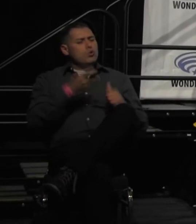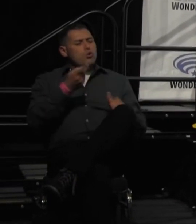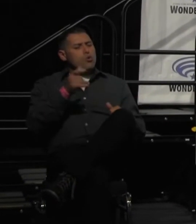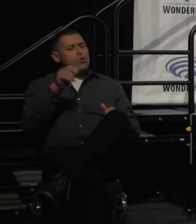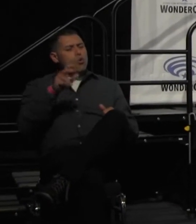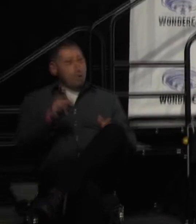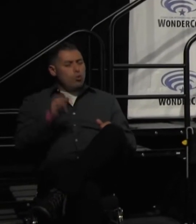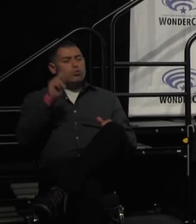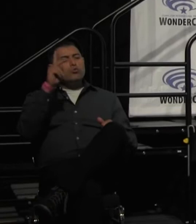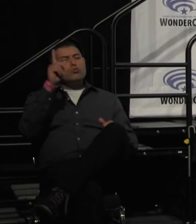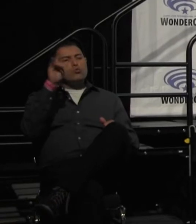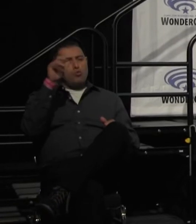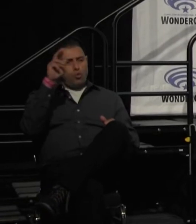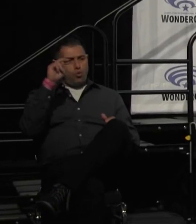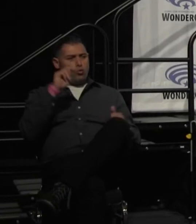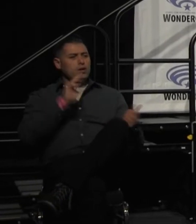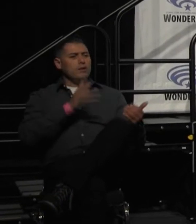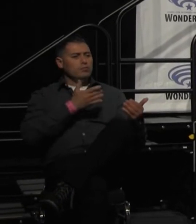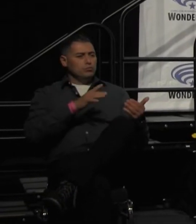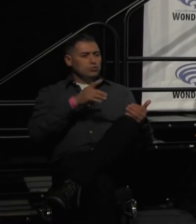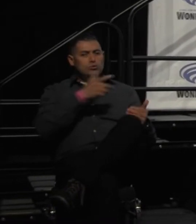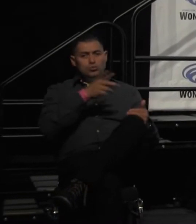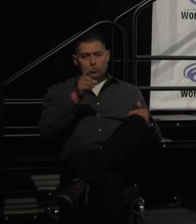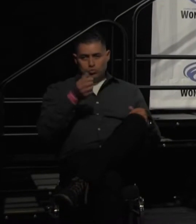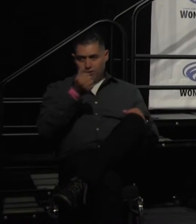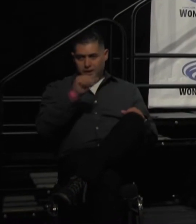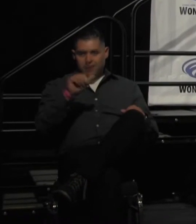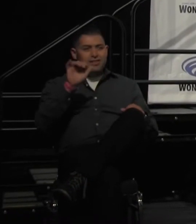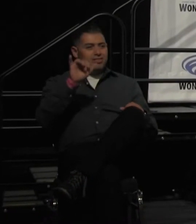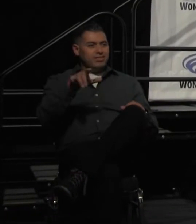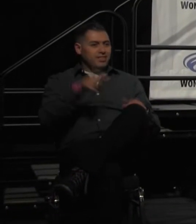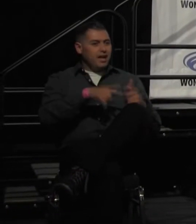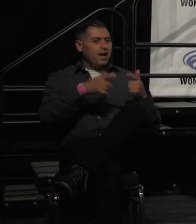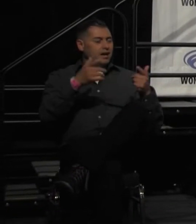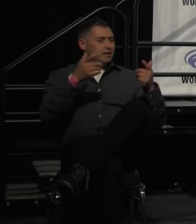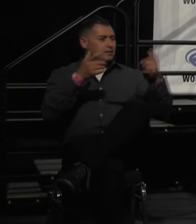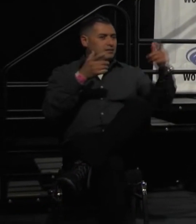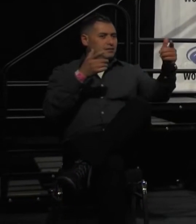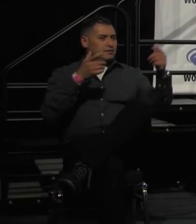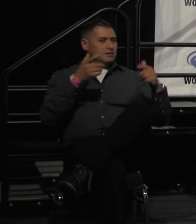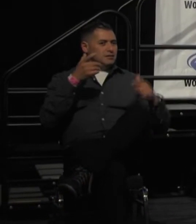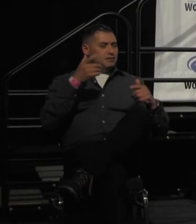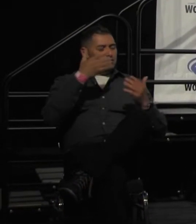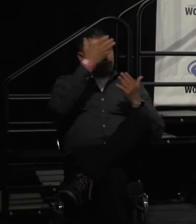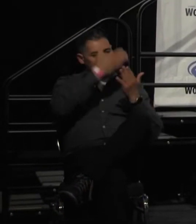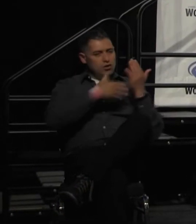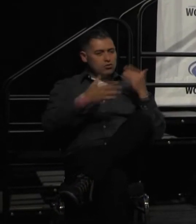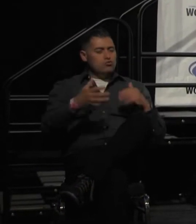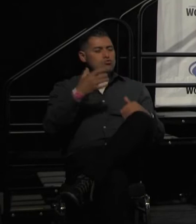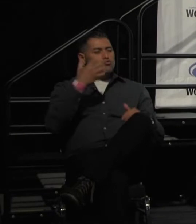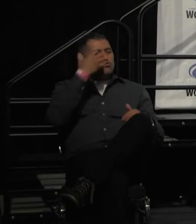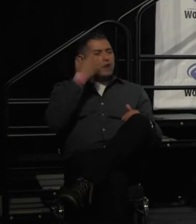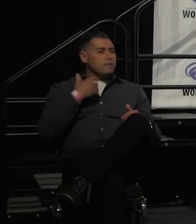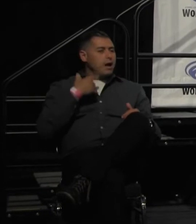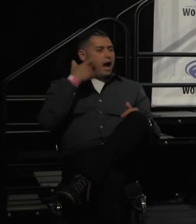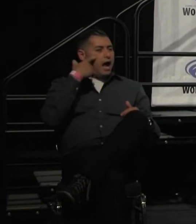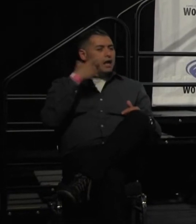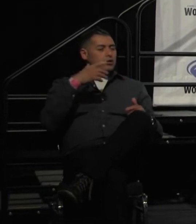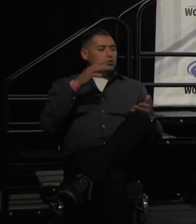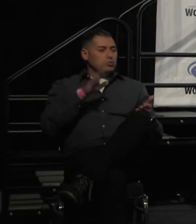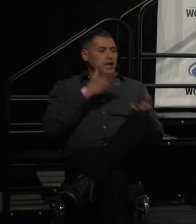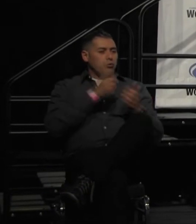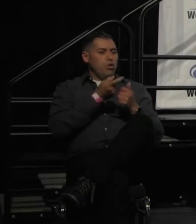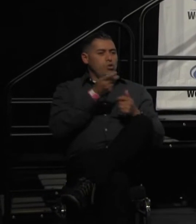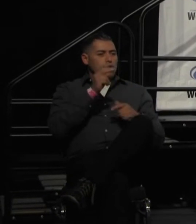guys, any Korn fans in here? Yeah. And on the Follow the Leader album, you guys covered Earache My Eye. And you sang with Korn on